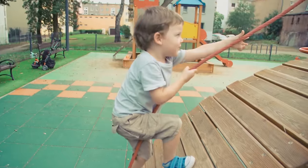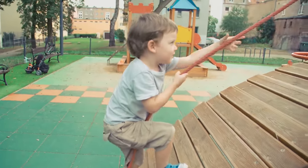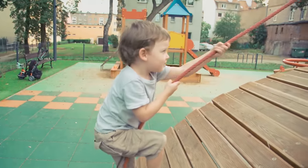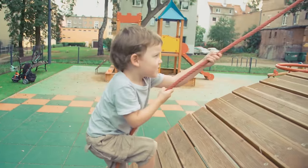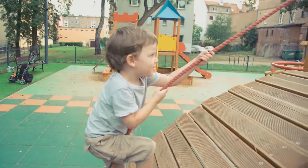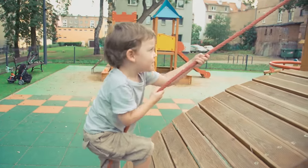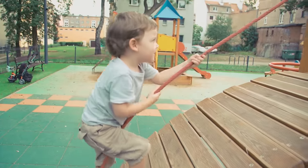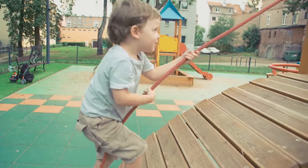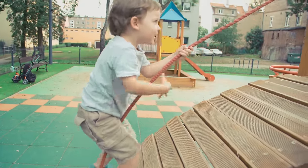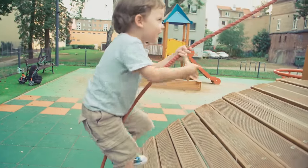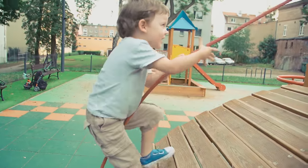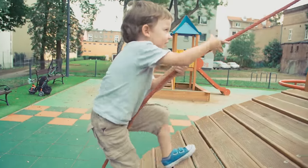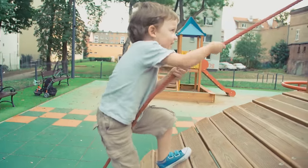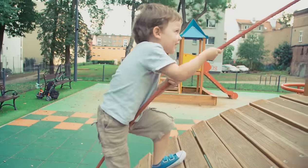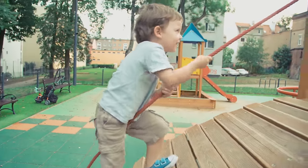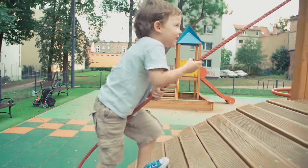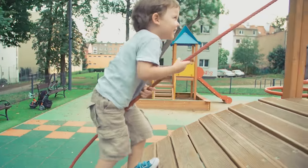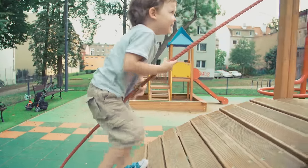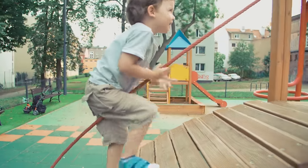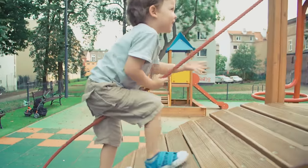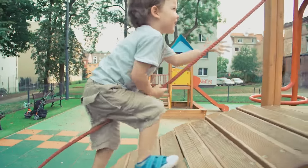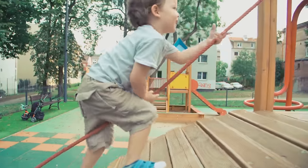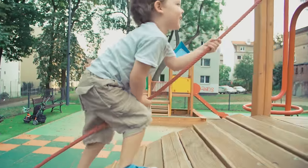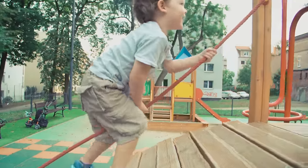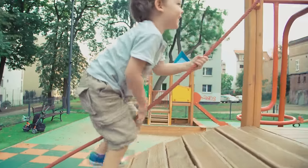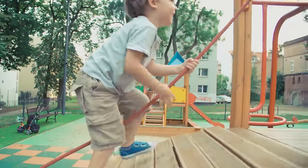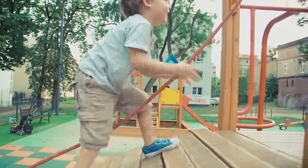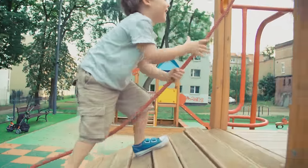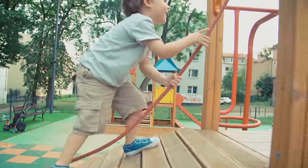finally, finally, finally, it's time to play again.